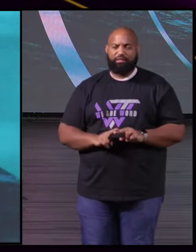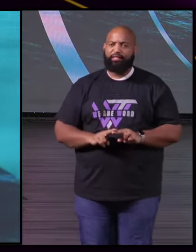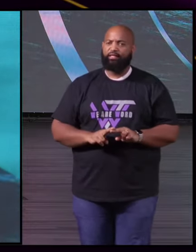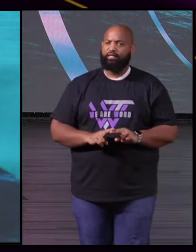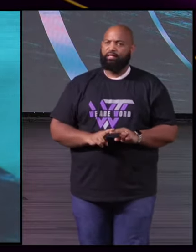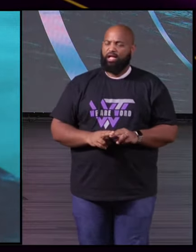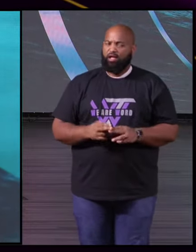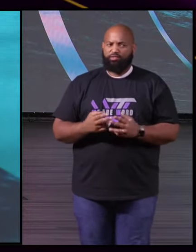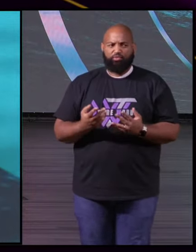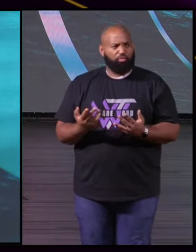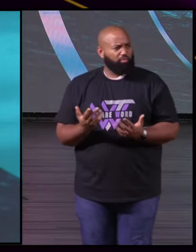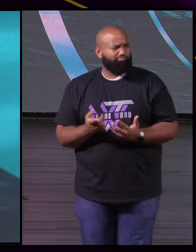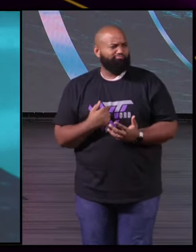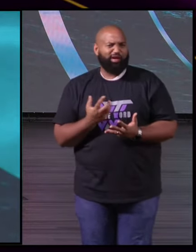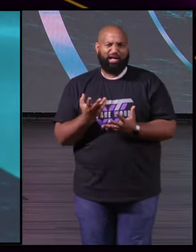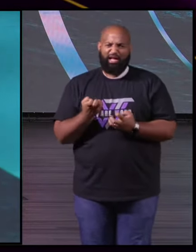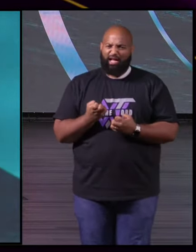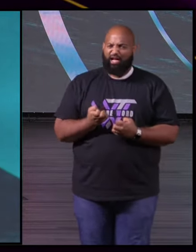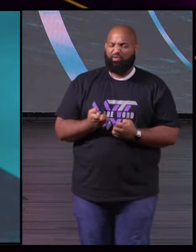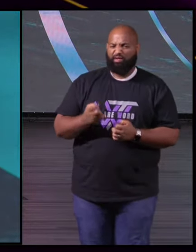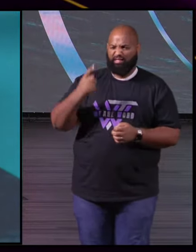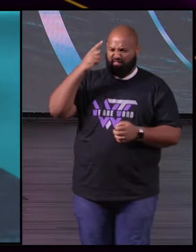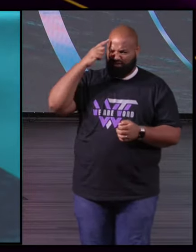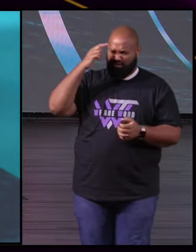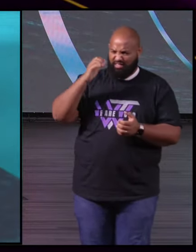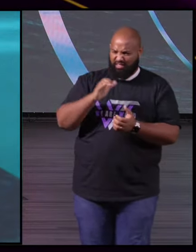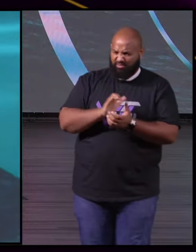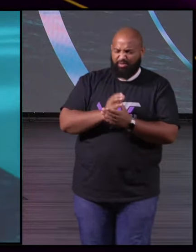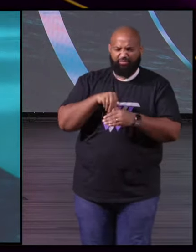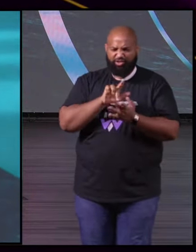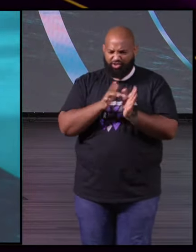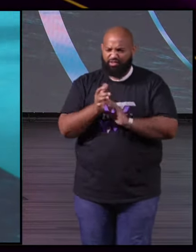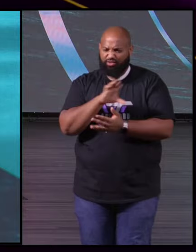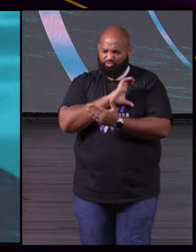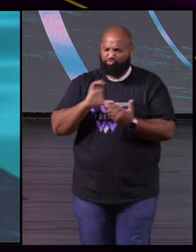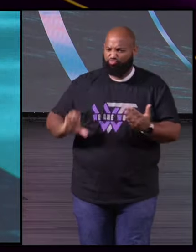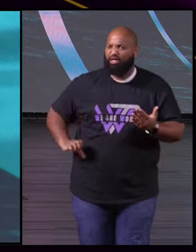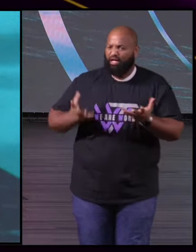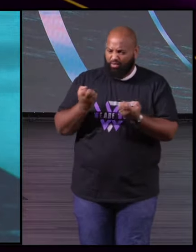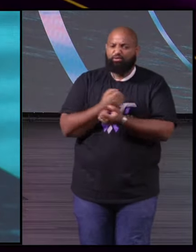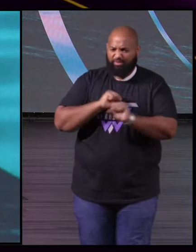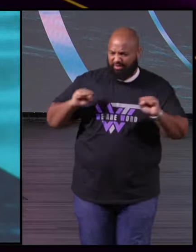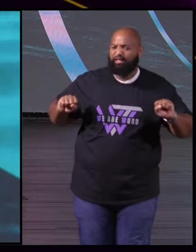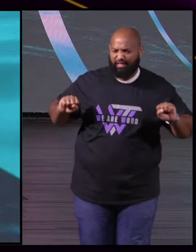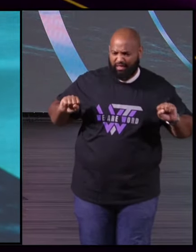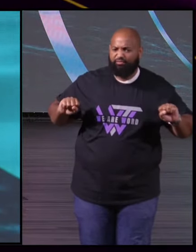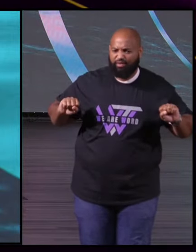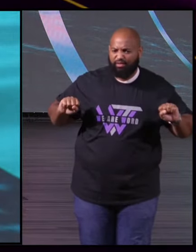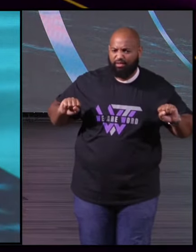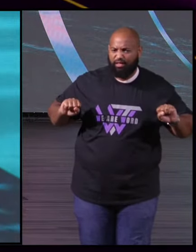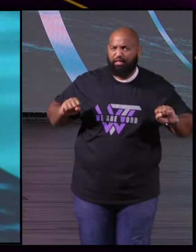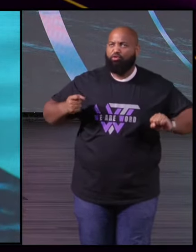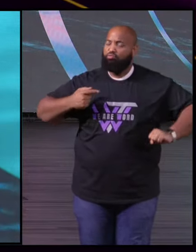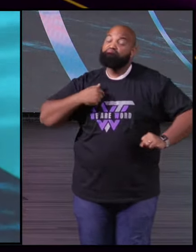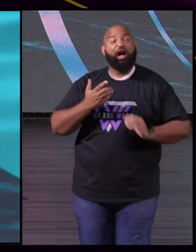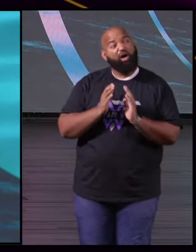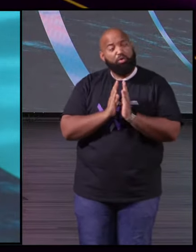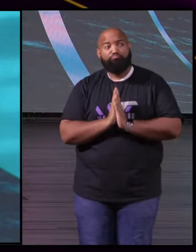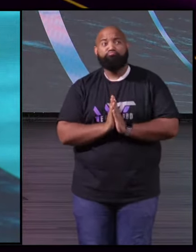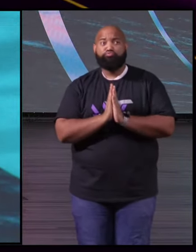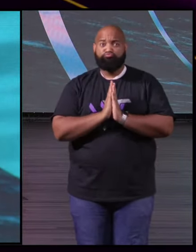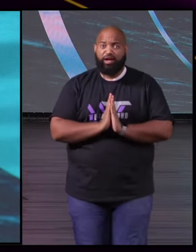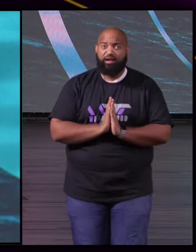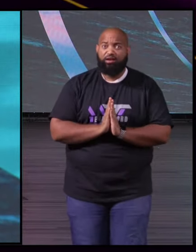you commit the word that you receive and apply it to your life, you're going to have an opportunity to come and do that through prayer at the end of